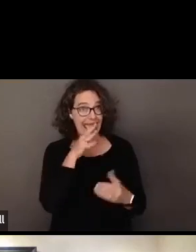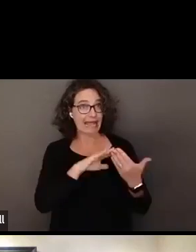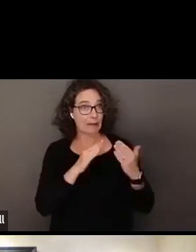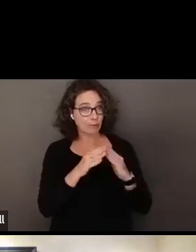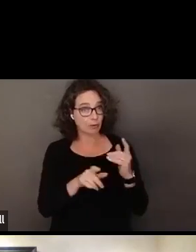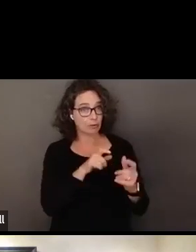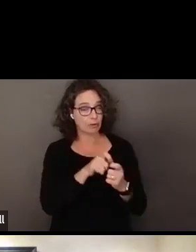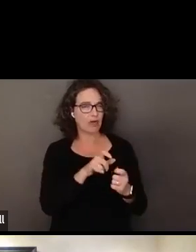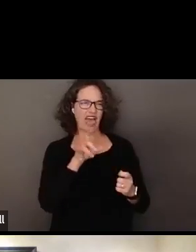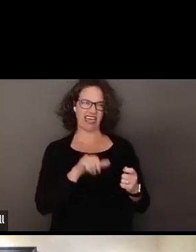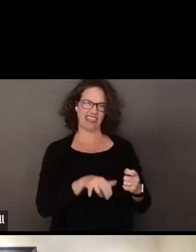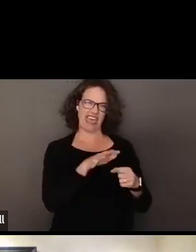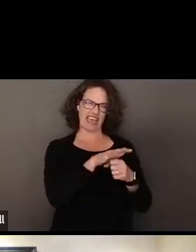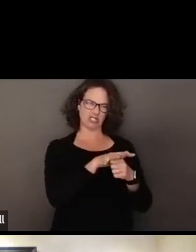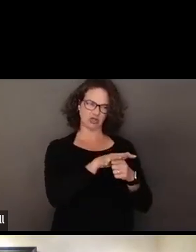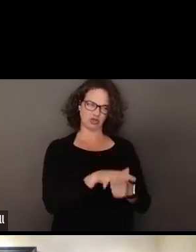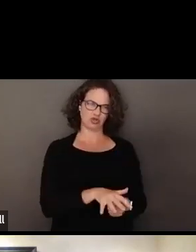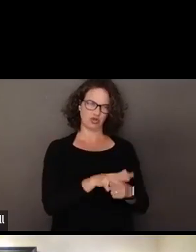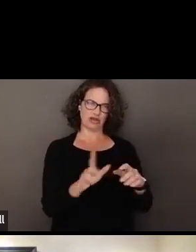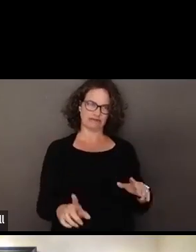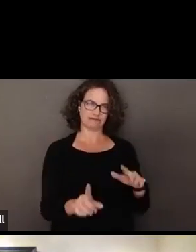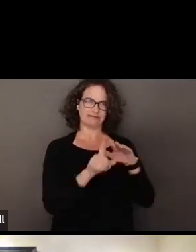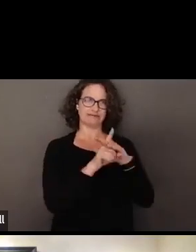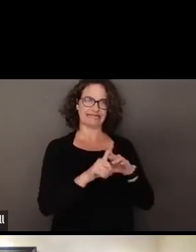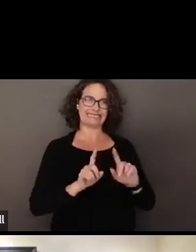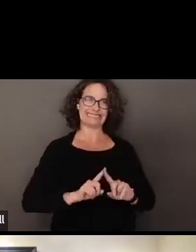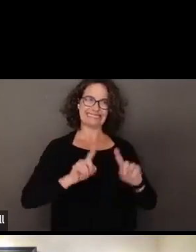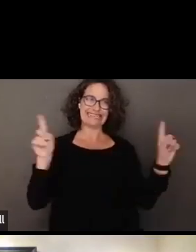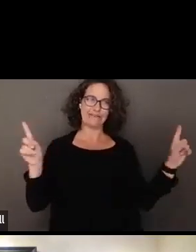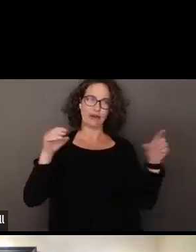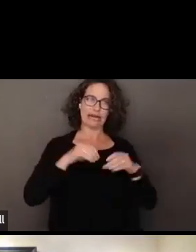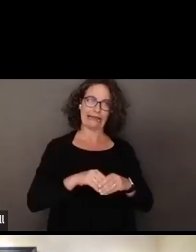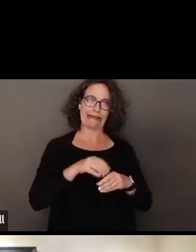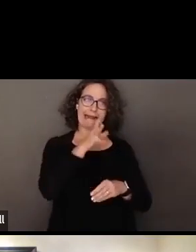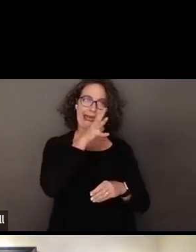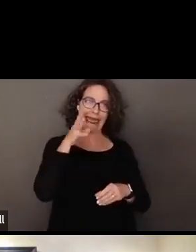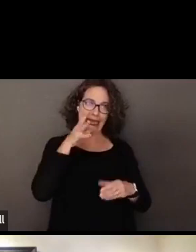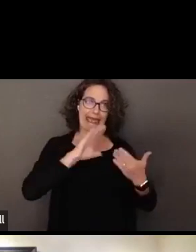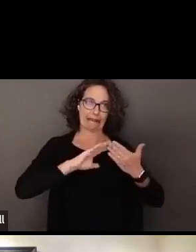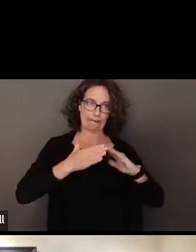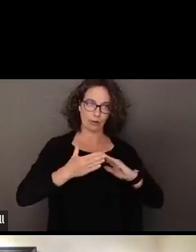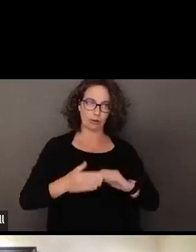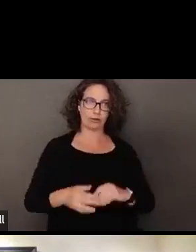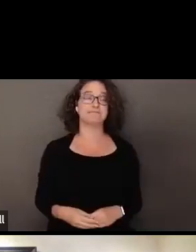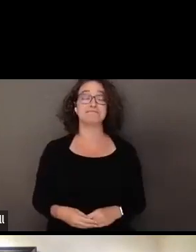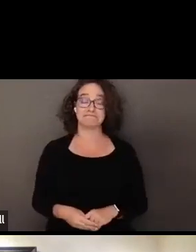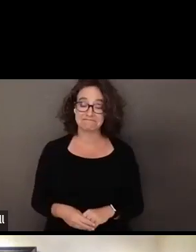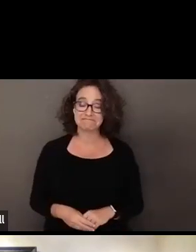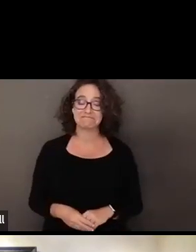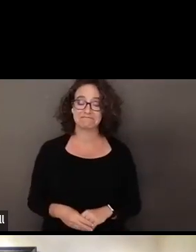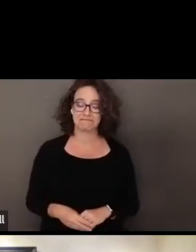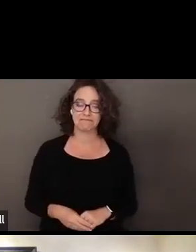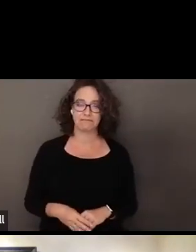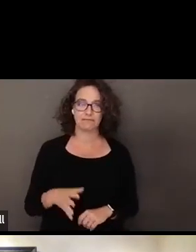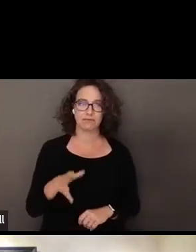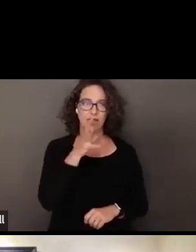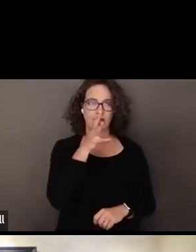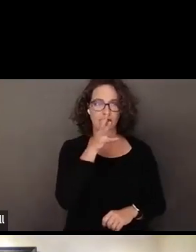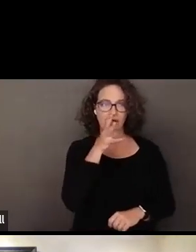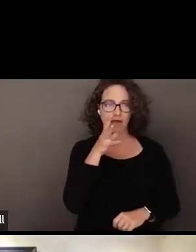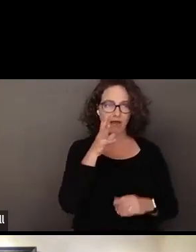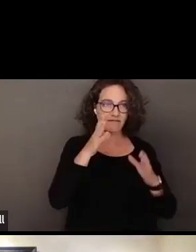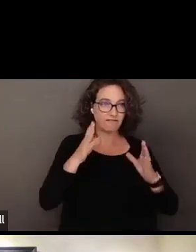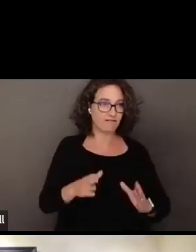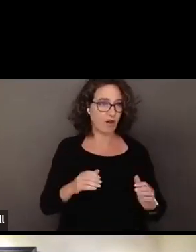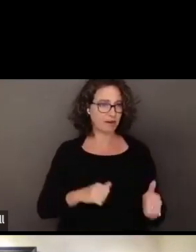that stress present differently in those agricultural communities? Happy to answer. So farmers and ranchers face